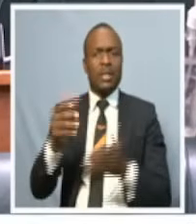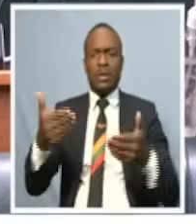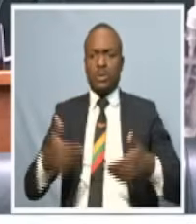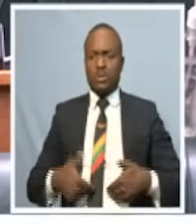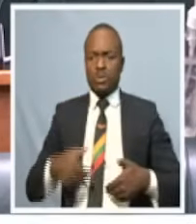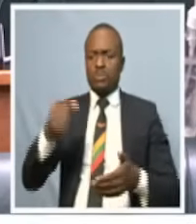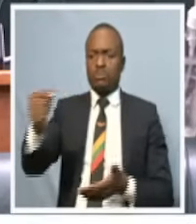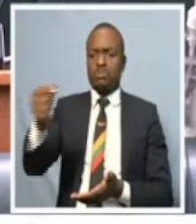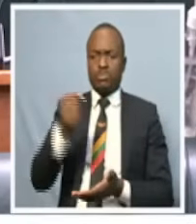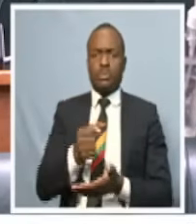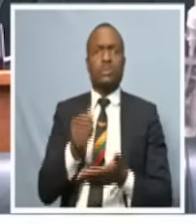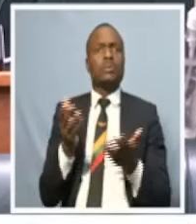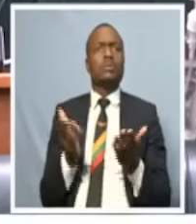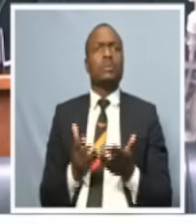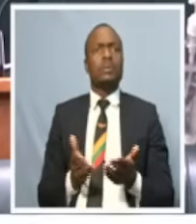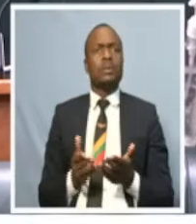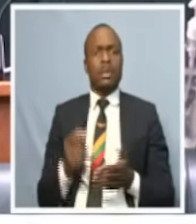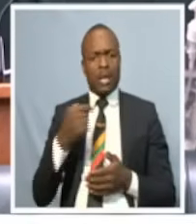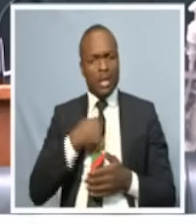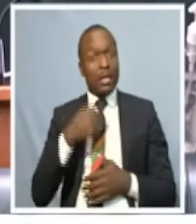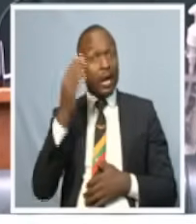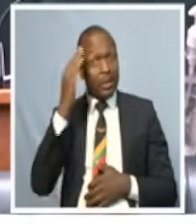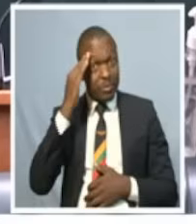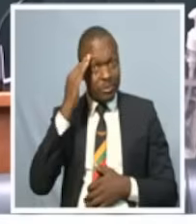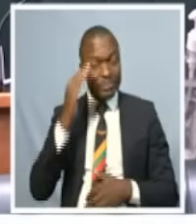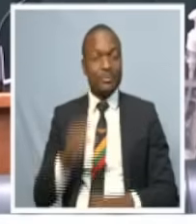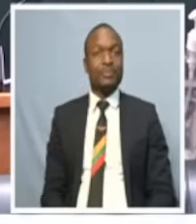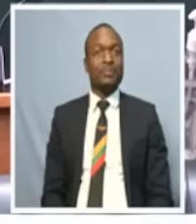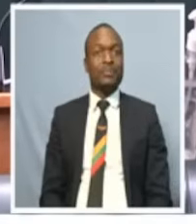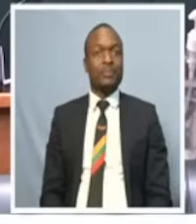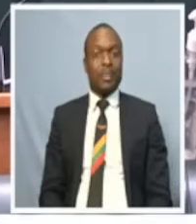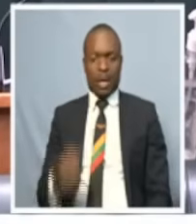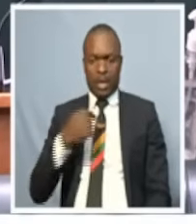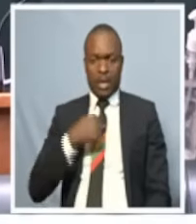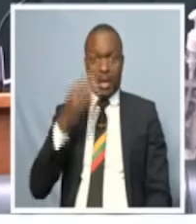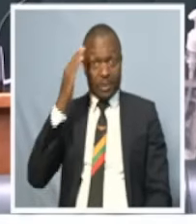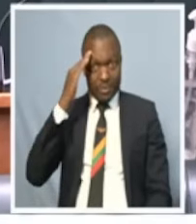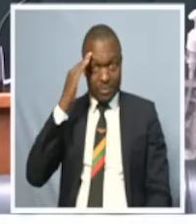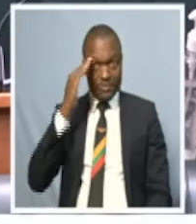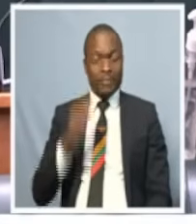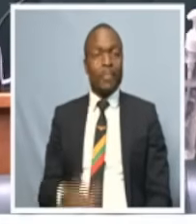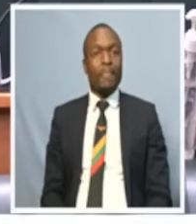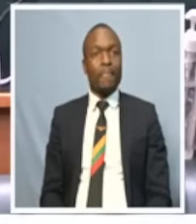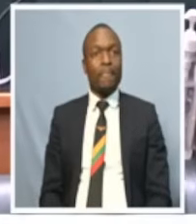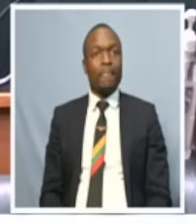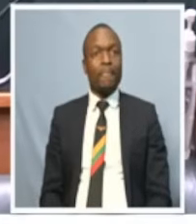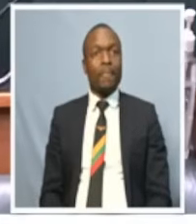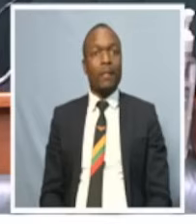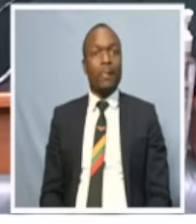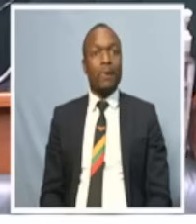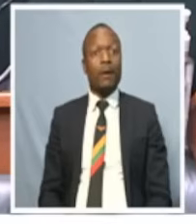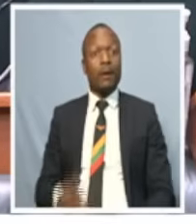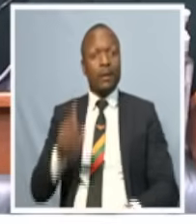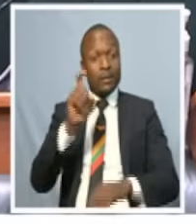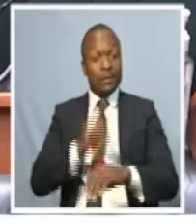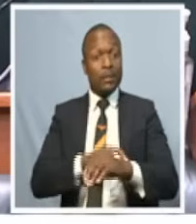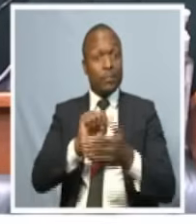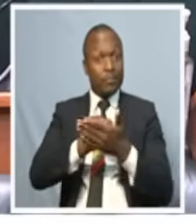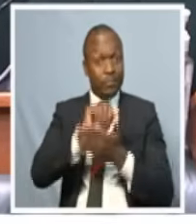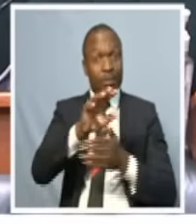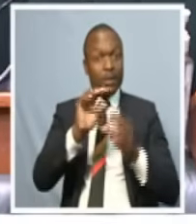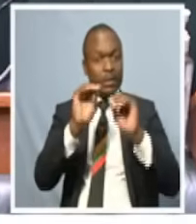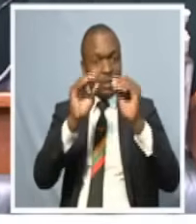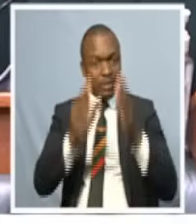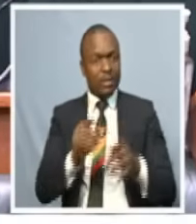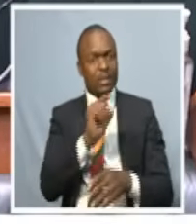not being recruited. I'm aware of that. I'm aware of that. When we advertised for